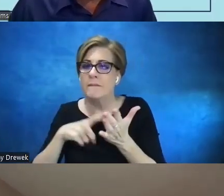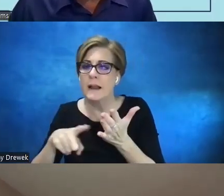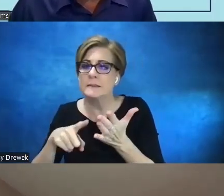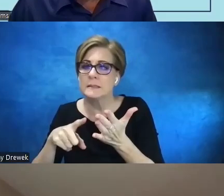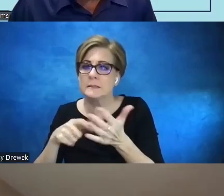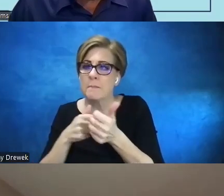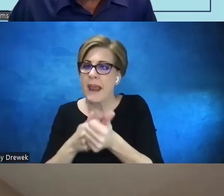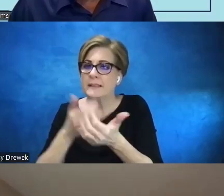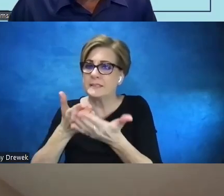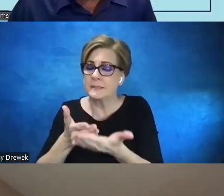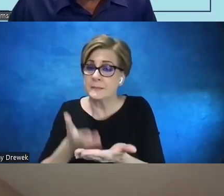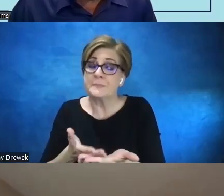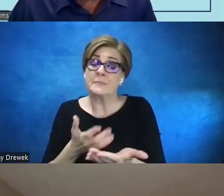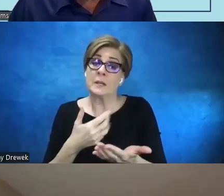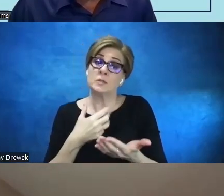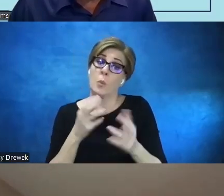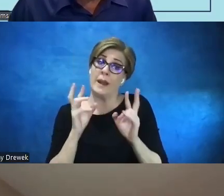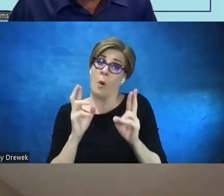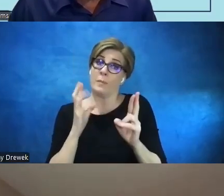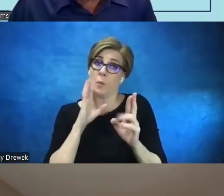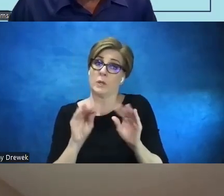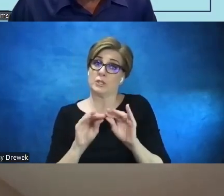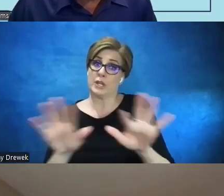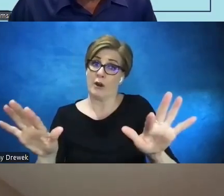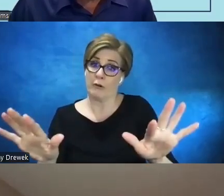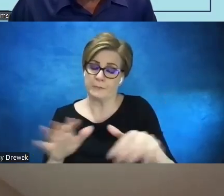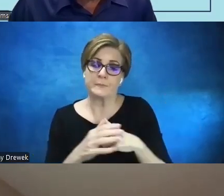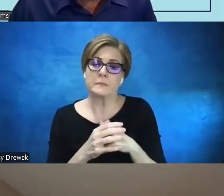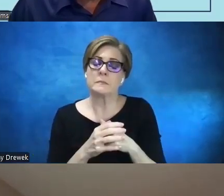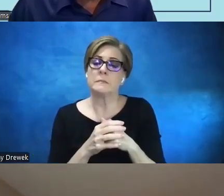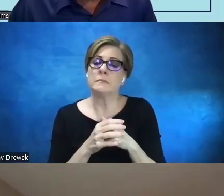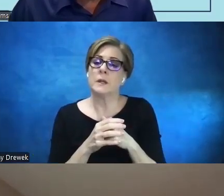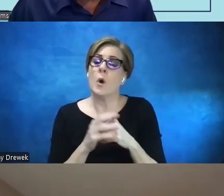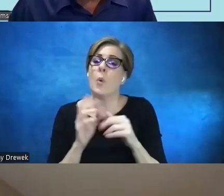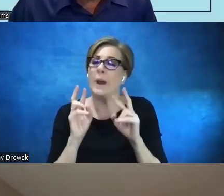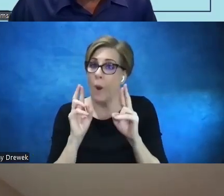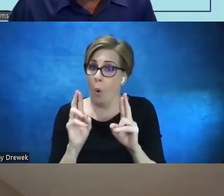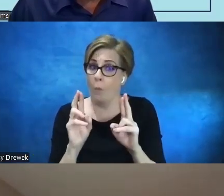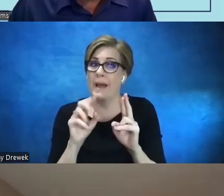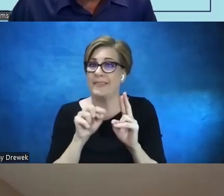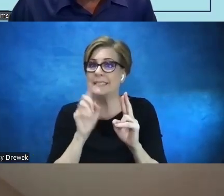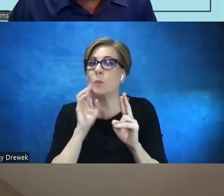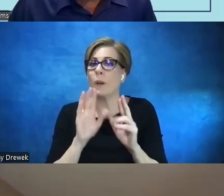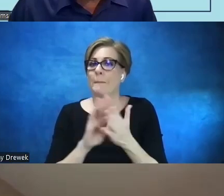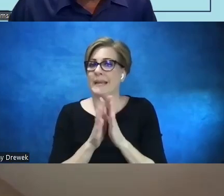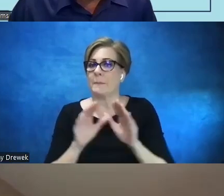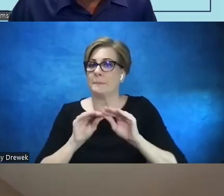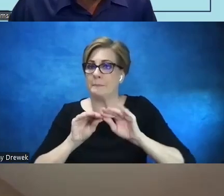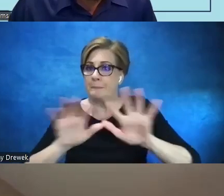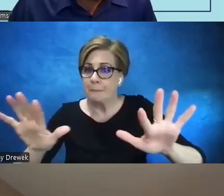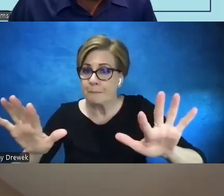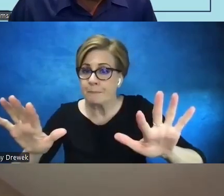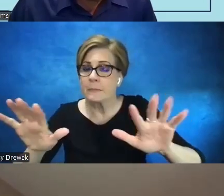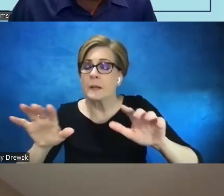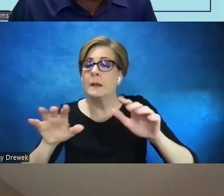you all. I hope you'll disseminate it, but ideally, it would get disseminated in a standardized way, printed at the bottom